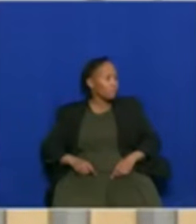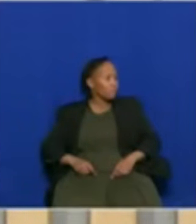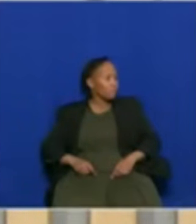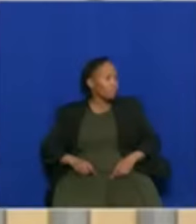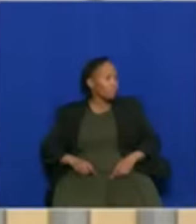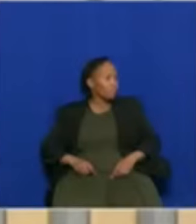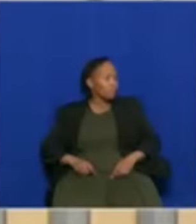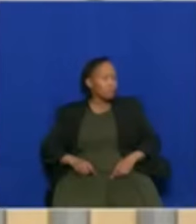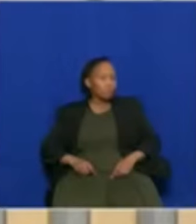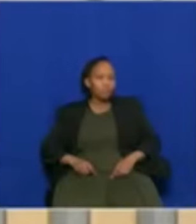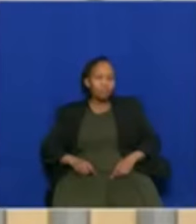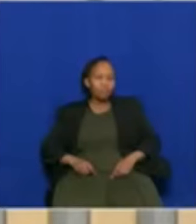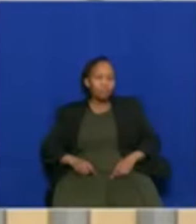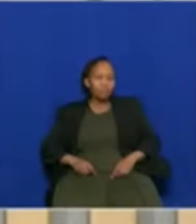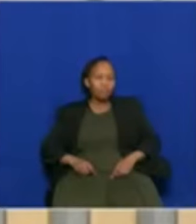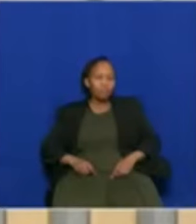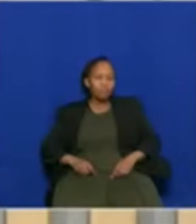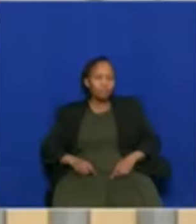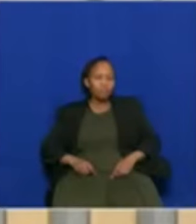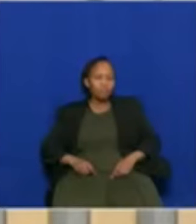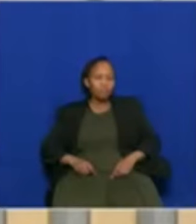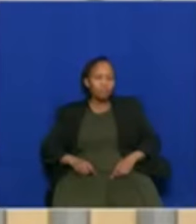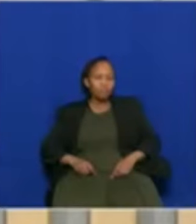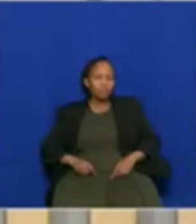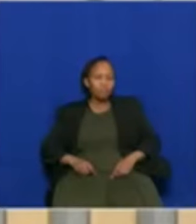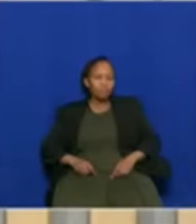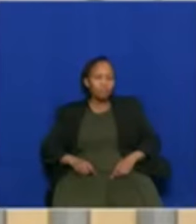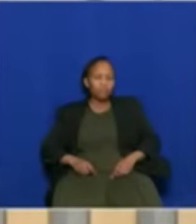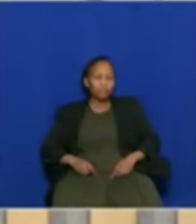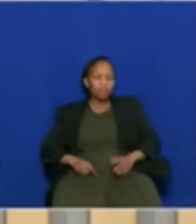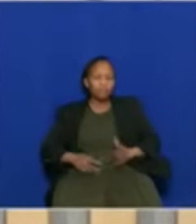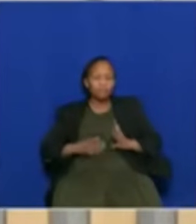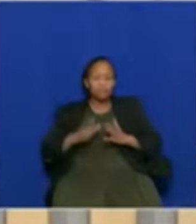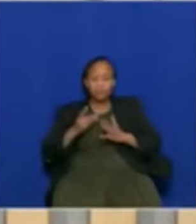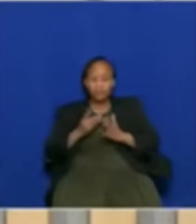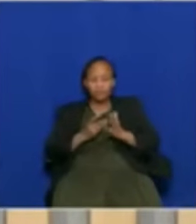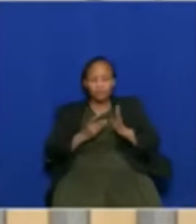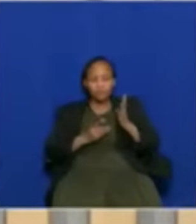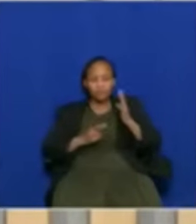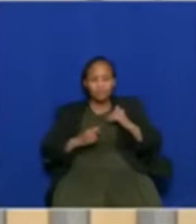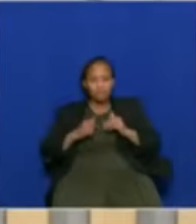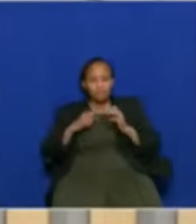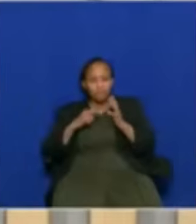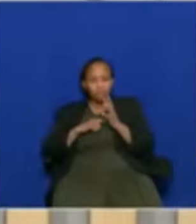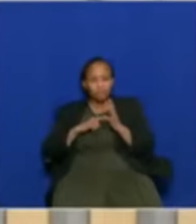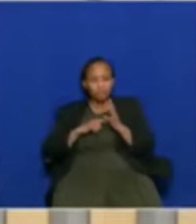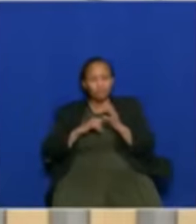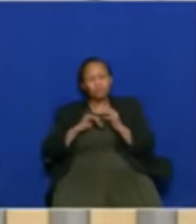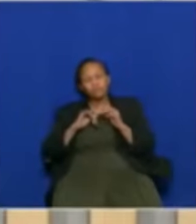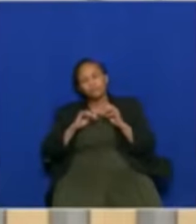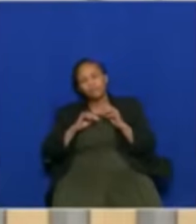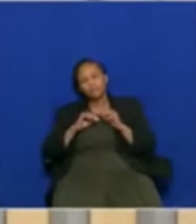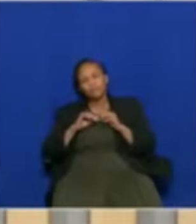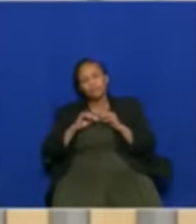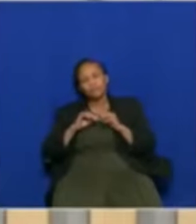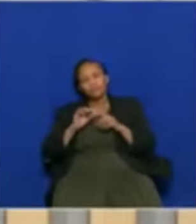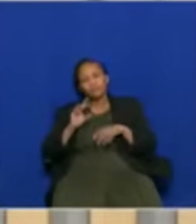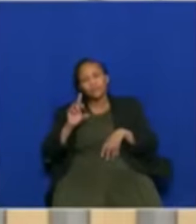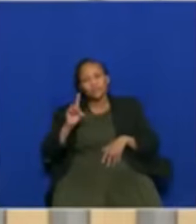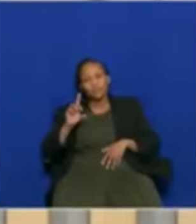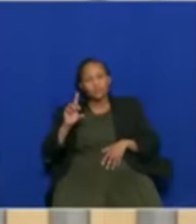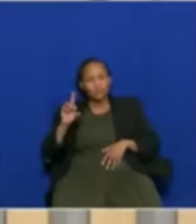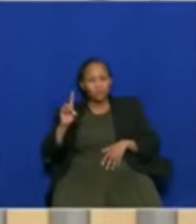as I said, the draft sheet goes up to the Deputy Director of Public Prosecutions. It's presented before